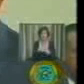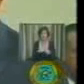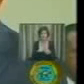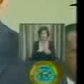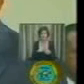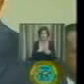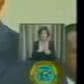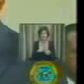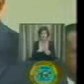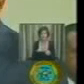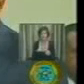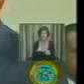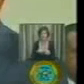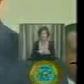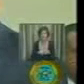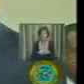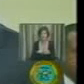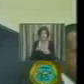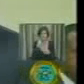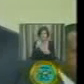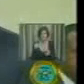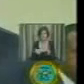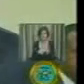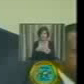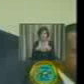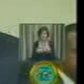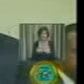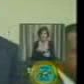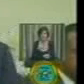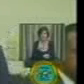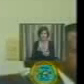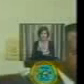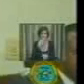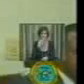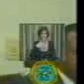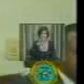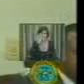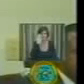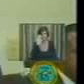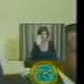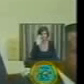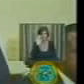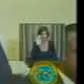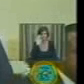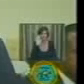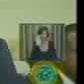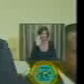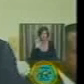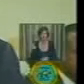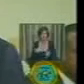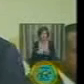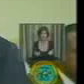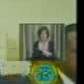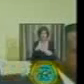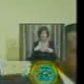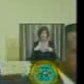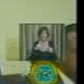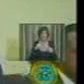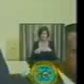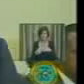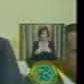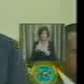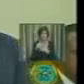said, would come at every level over the next year. But the commitment of local residents and government leaders to make things better must prevail. As